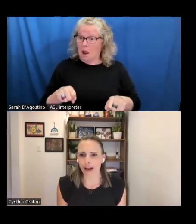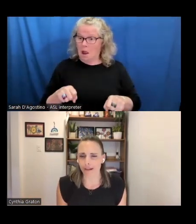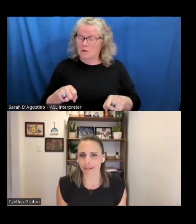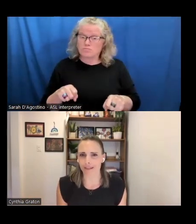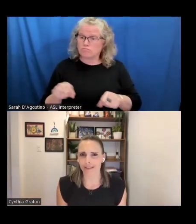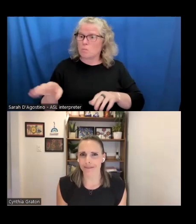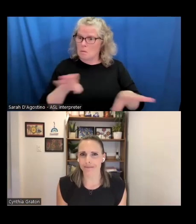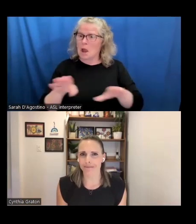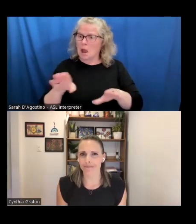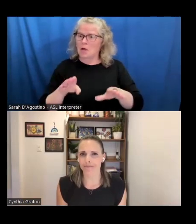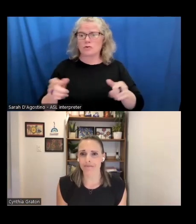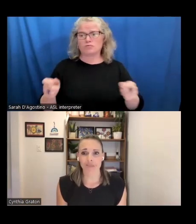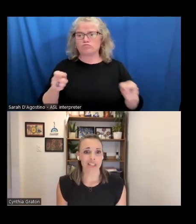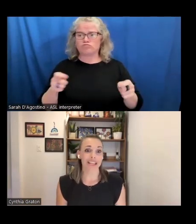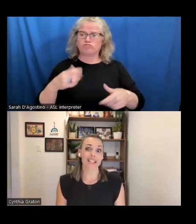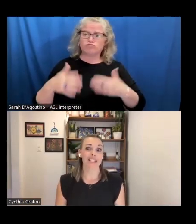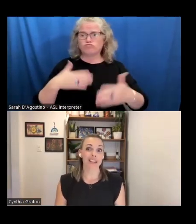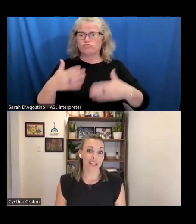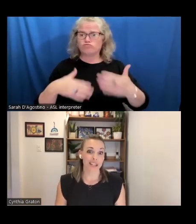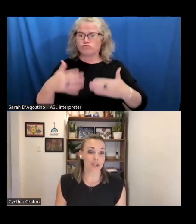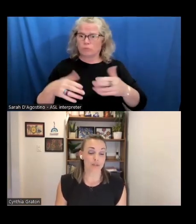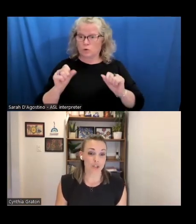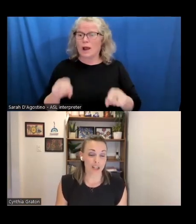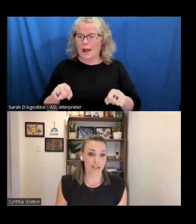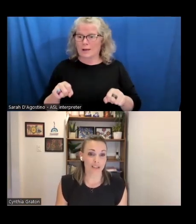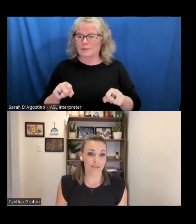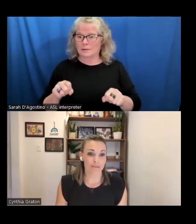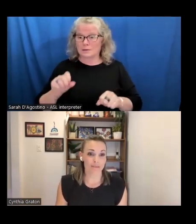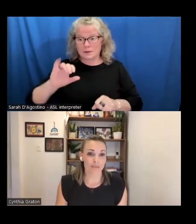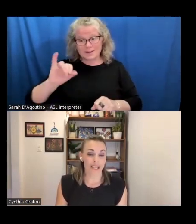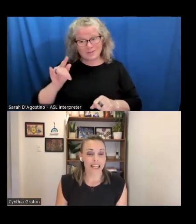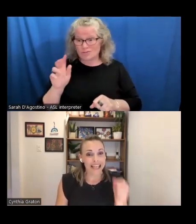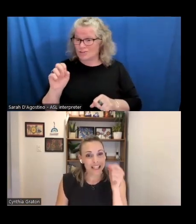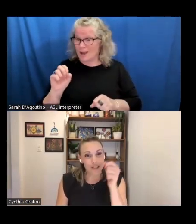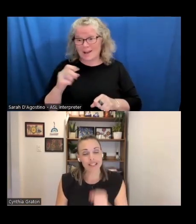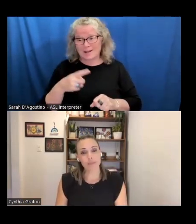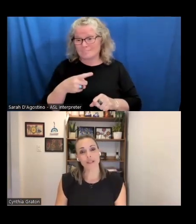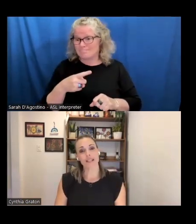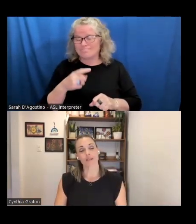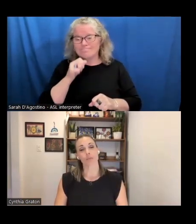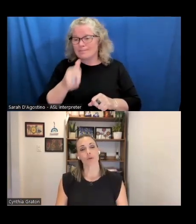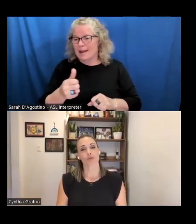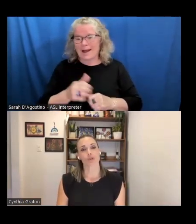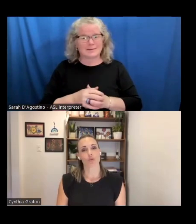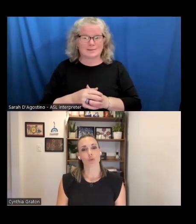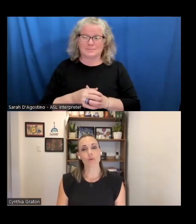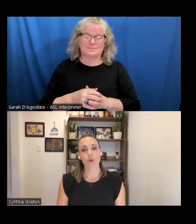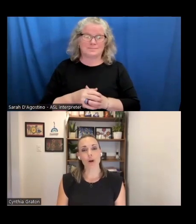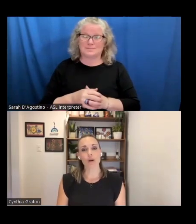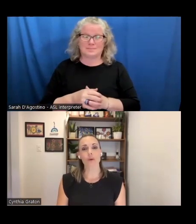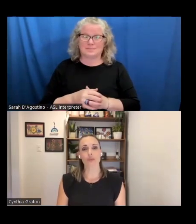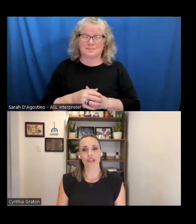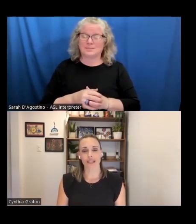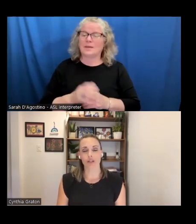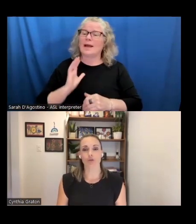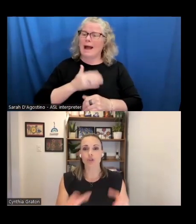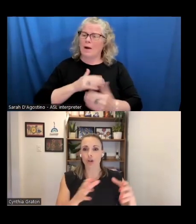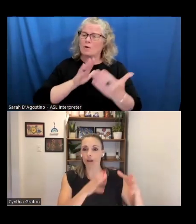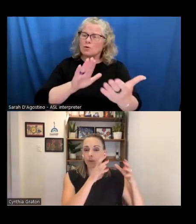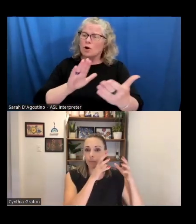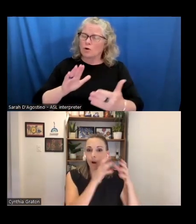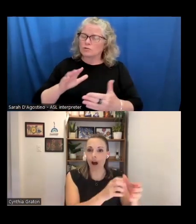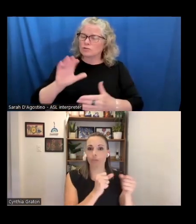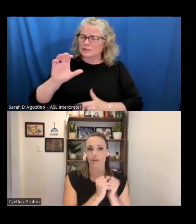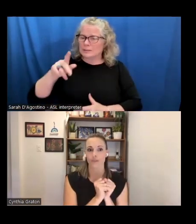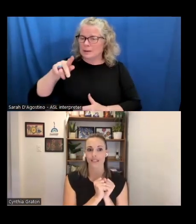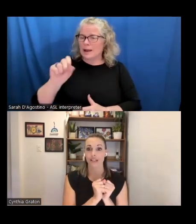behave well. That's not the case of Jake. In the CPS approach, we work with the kid to